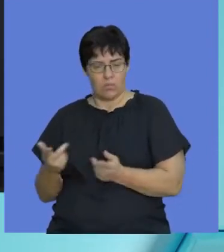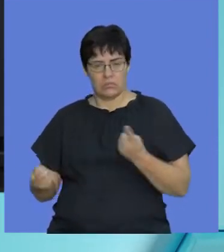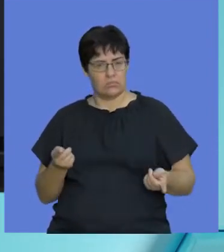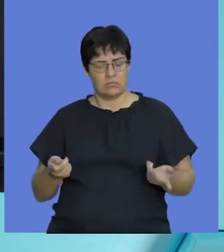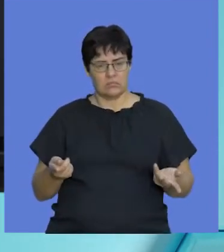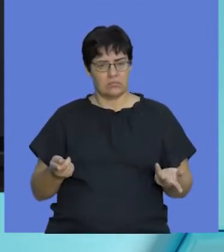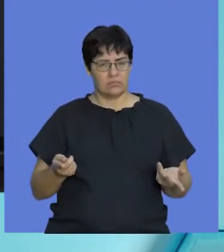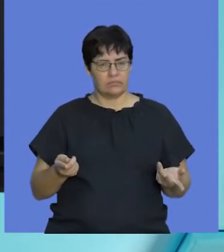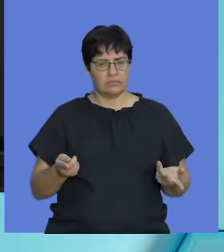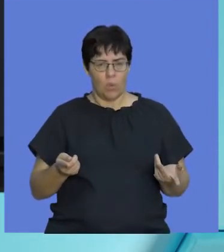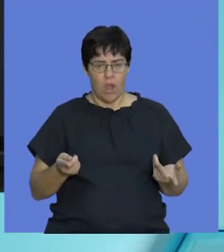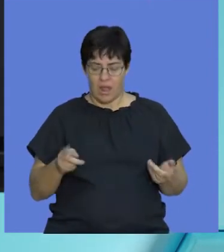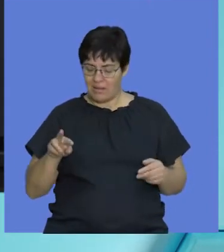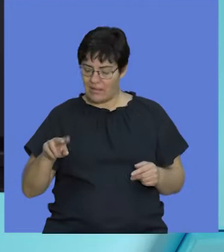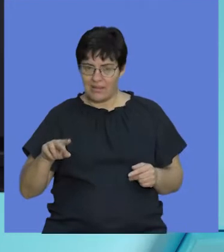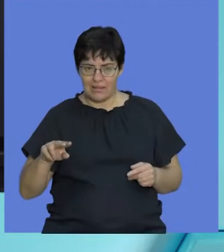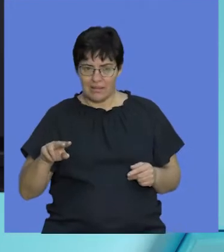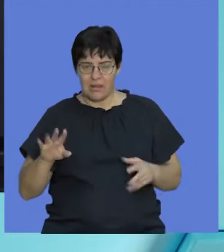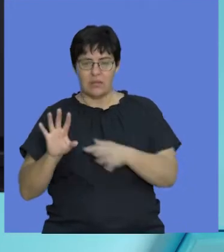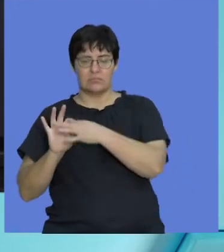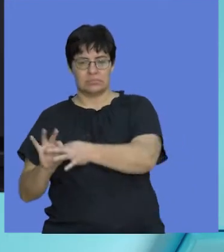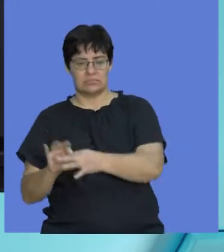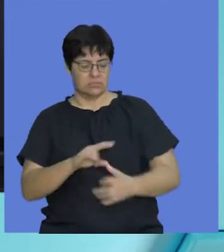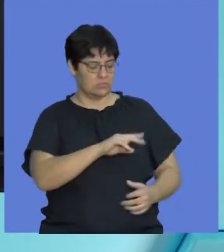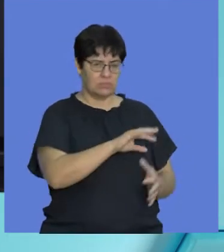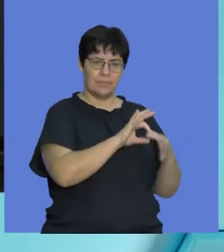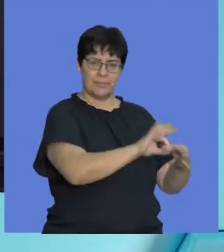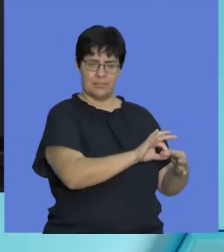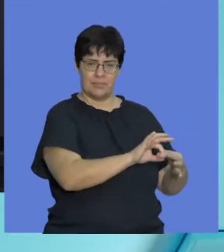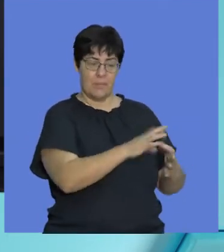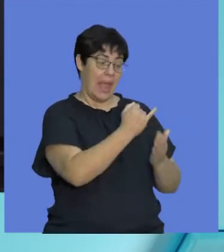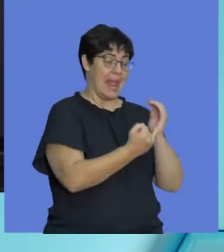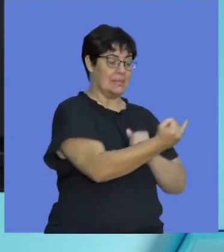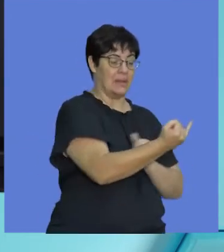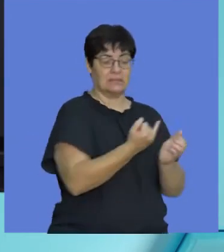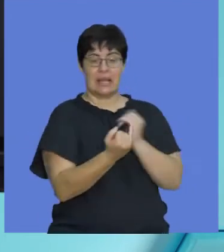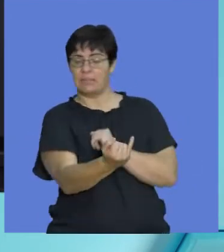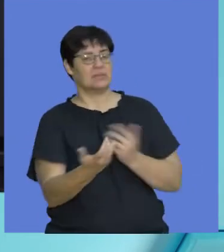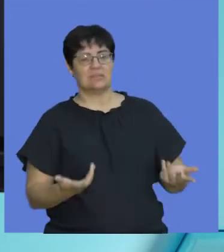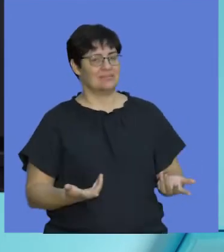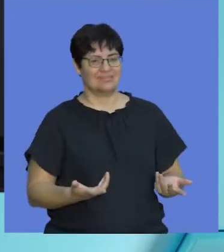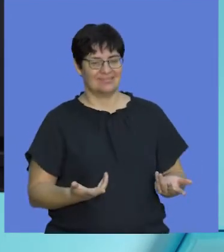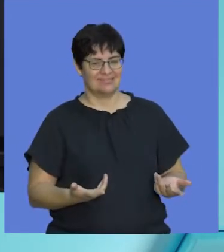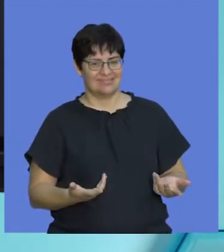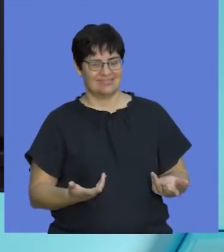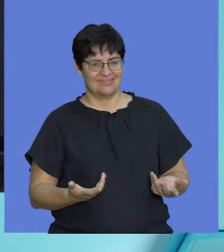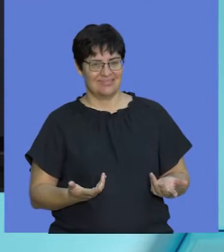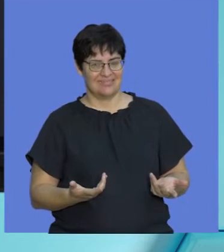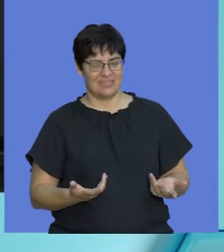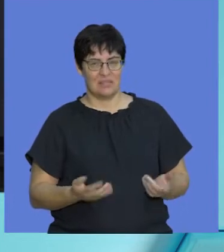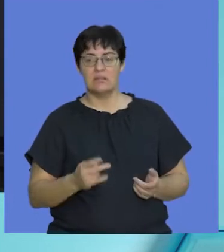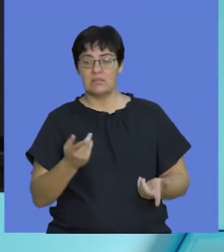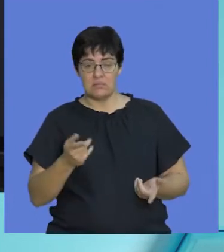because the two work together. They're not independent. And it's very possible